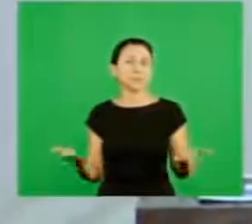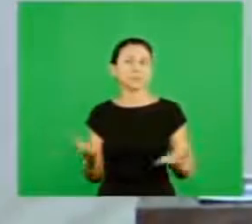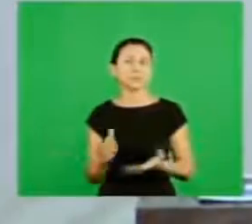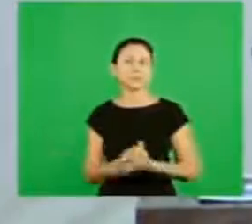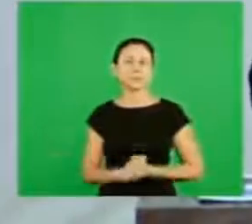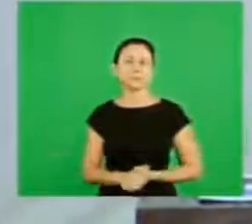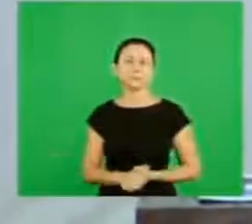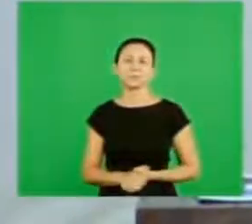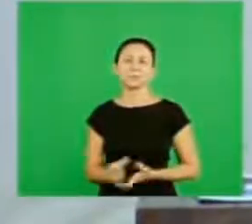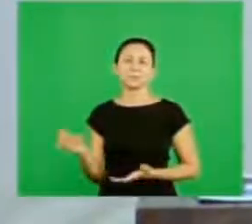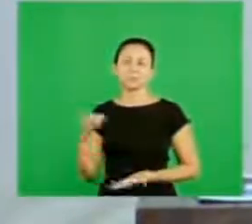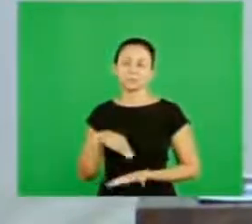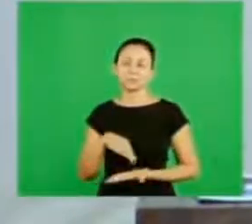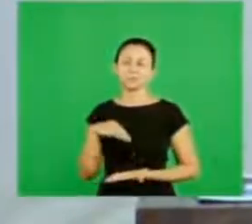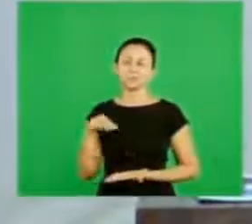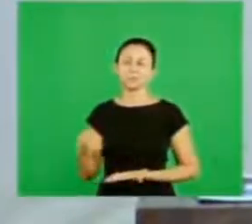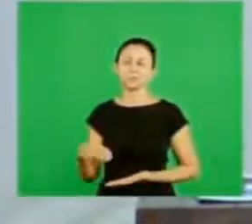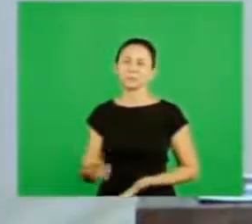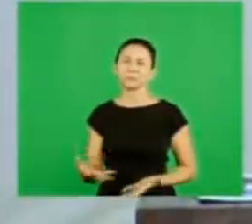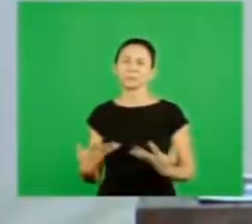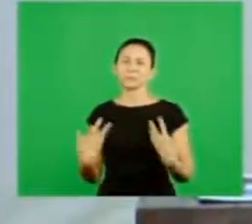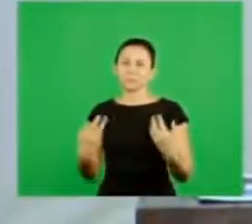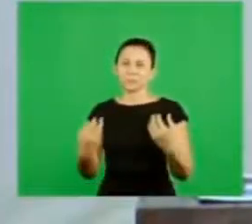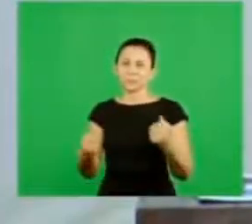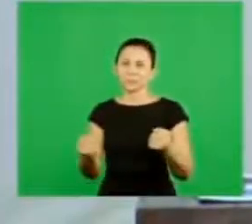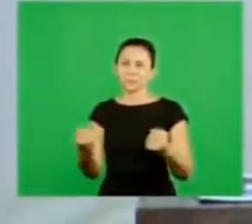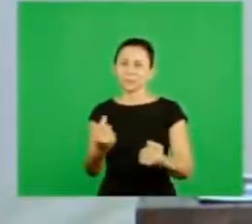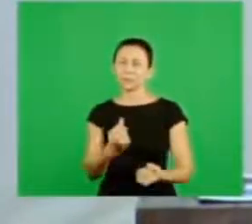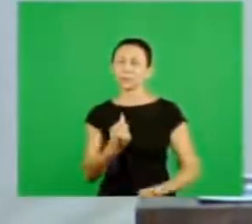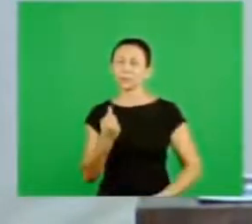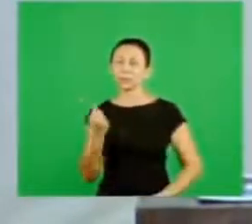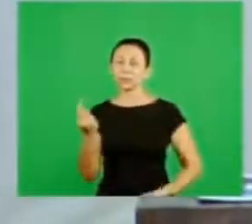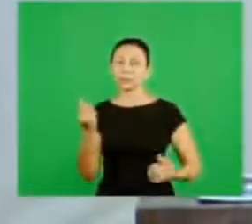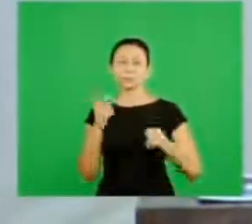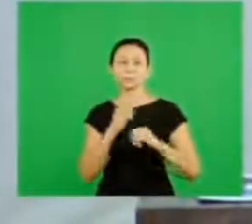his program and spoke in respect. And we accept